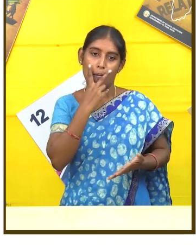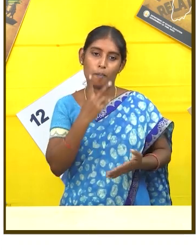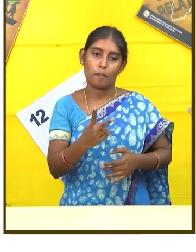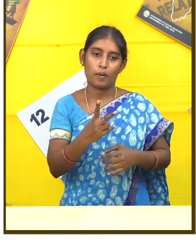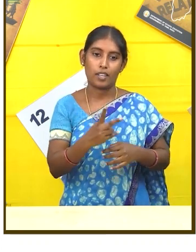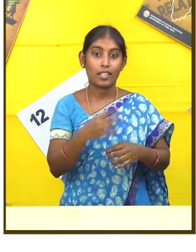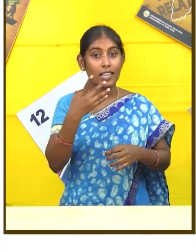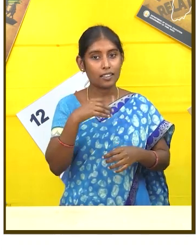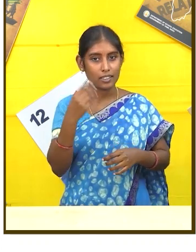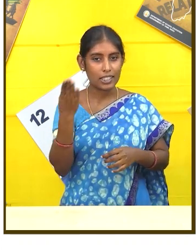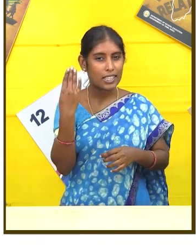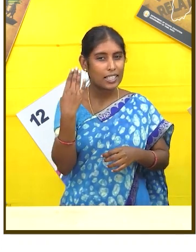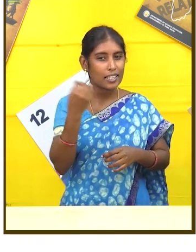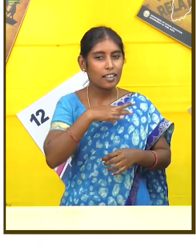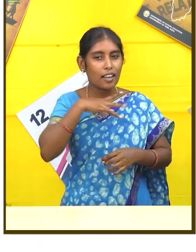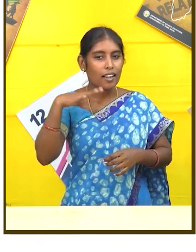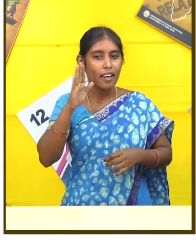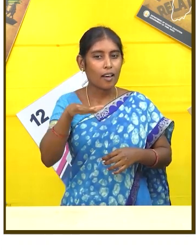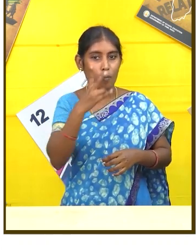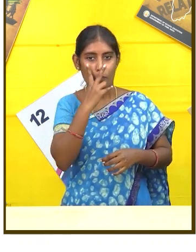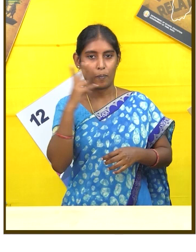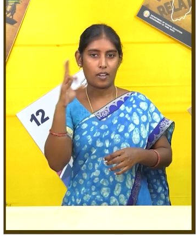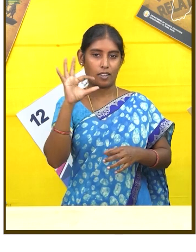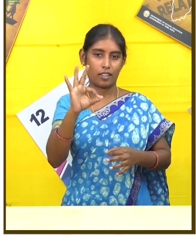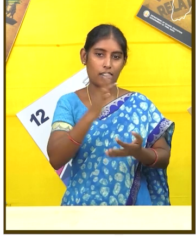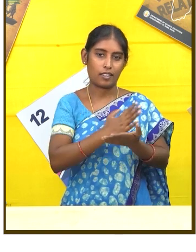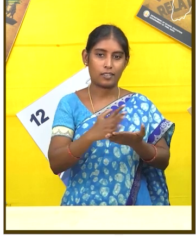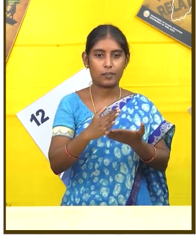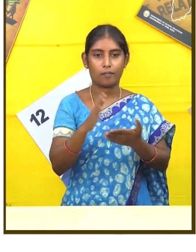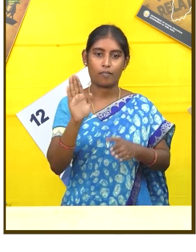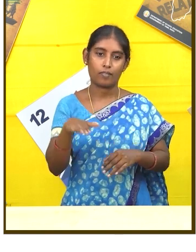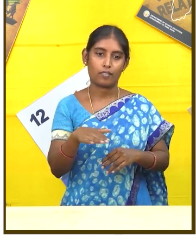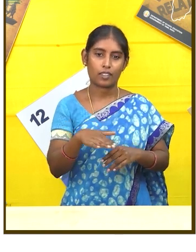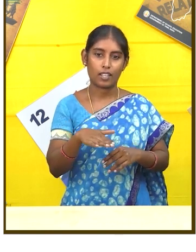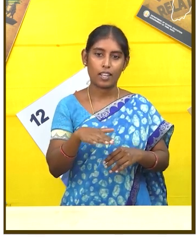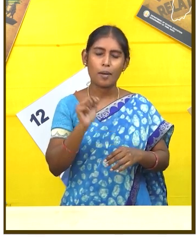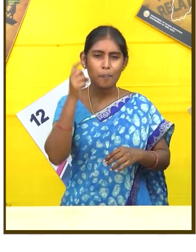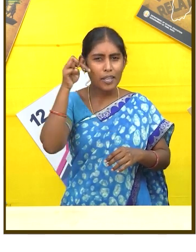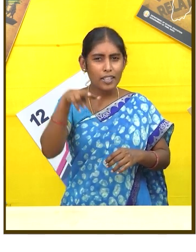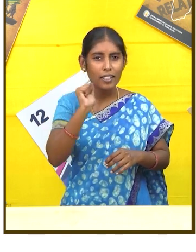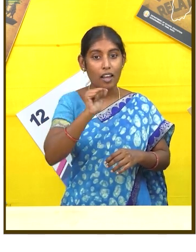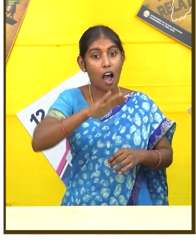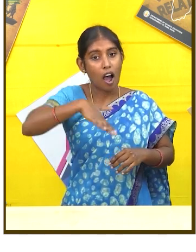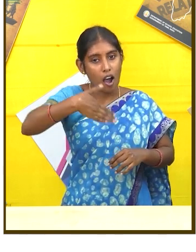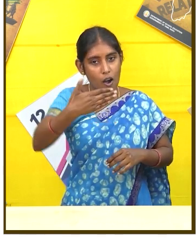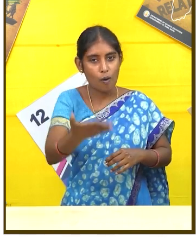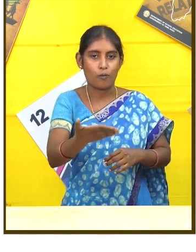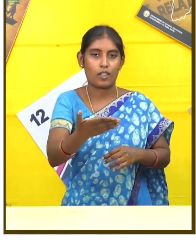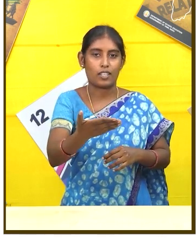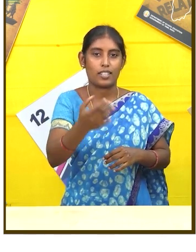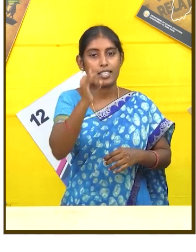was just used green color. 6 years hence. So, it gives a meaning of after 6